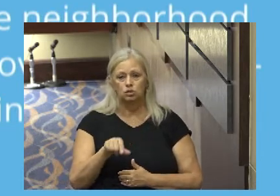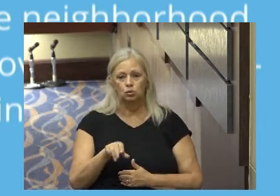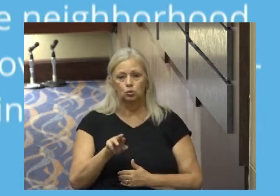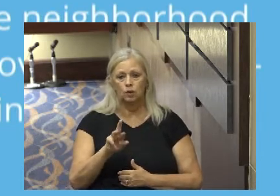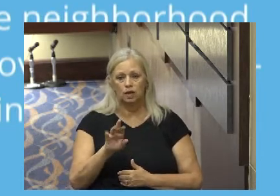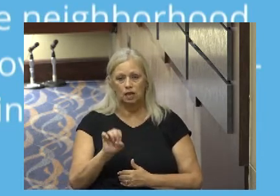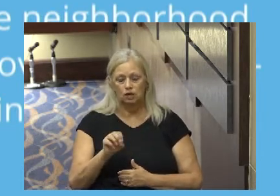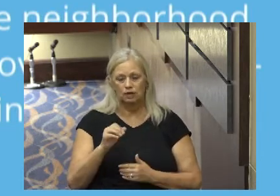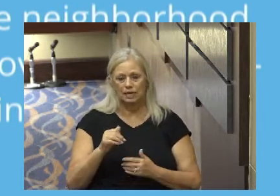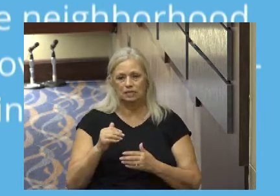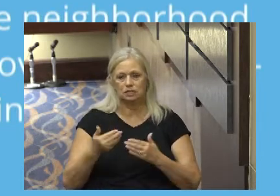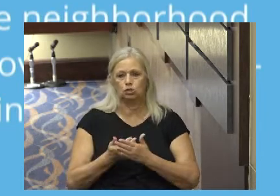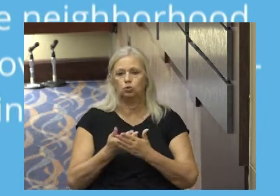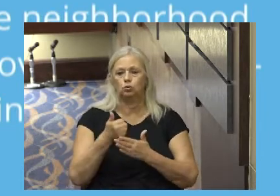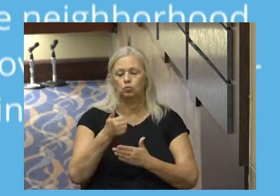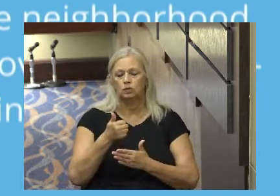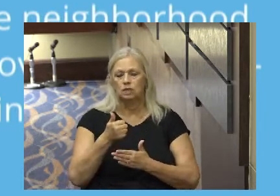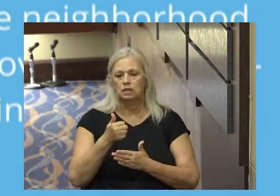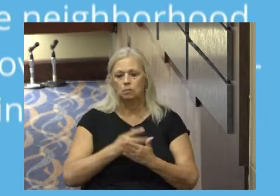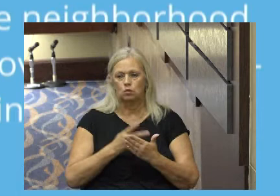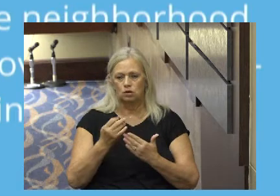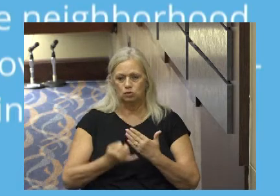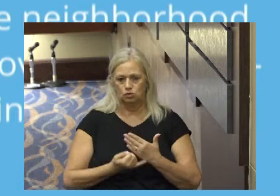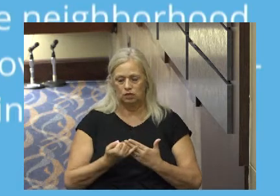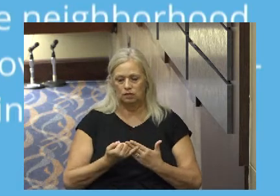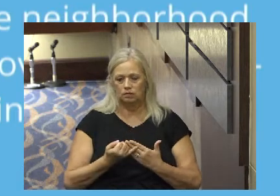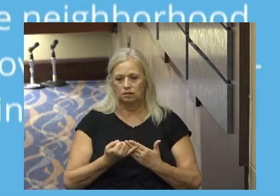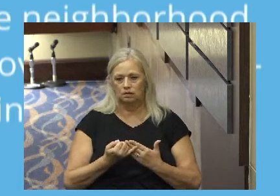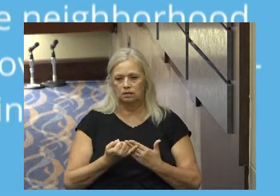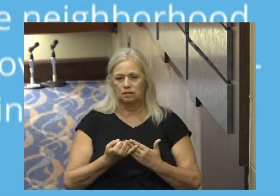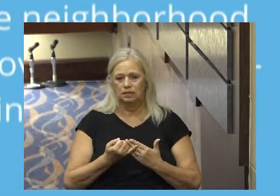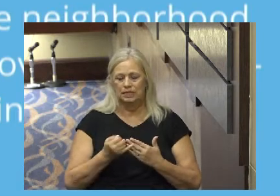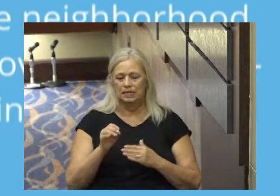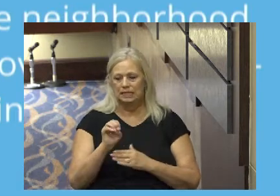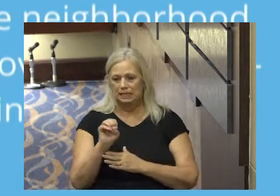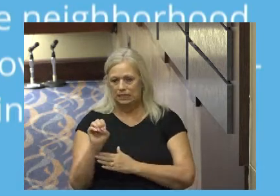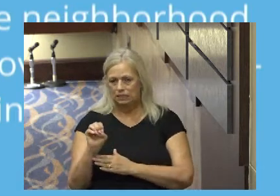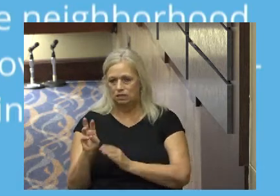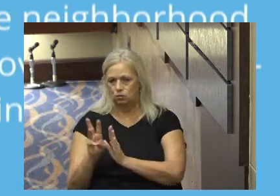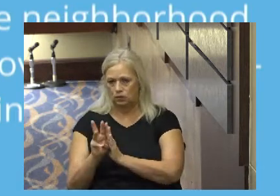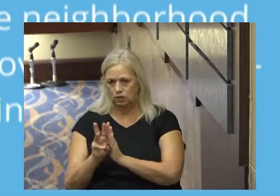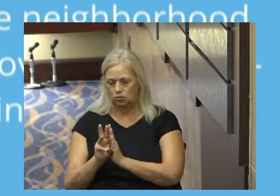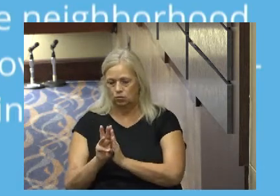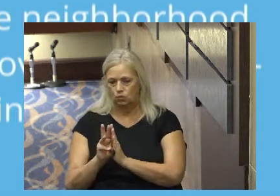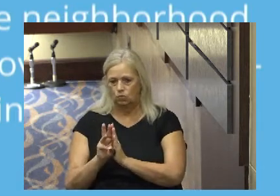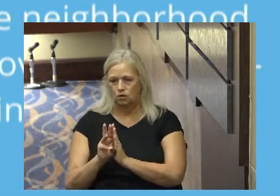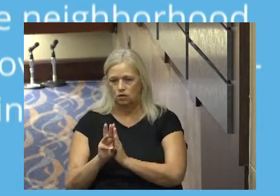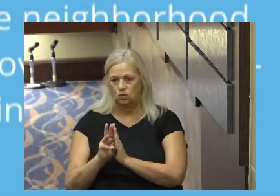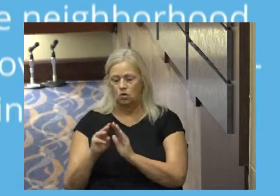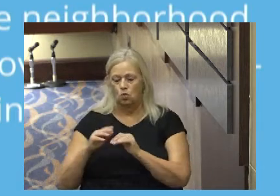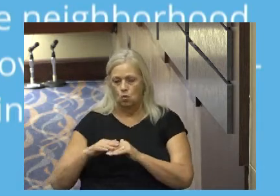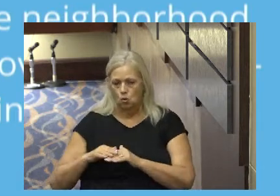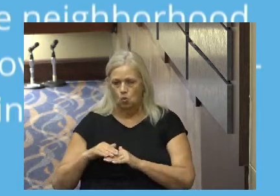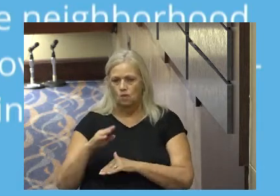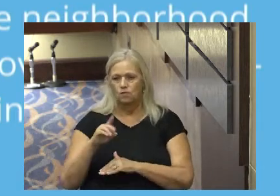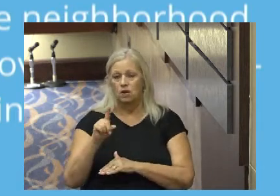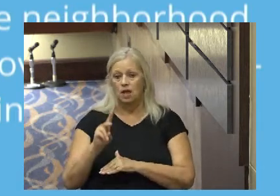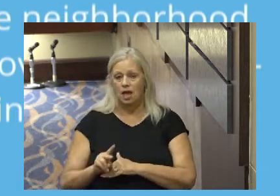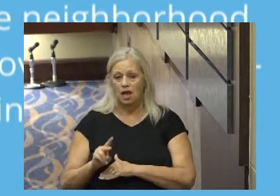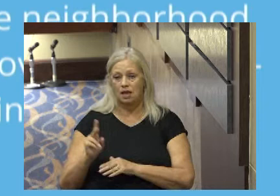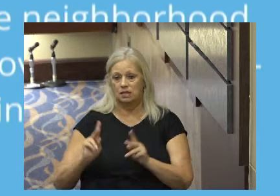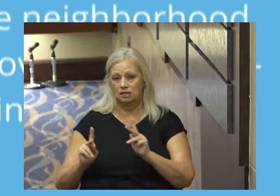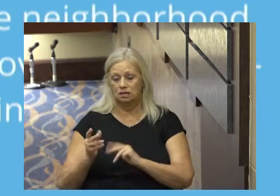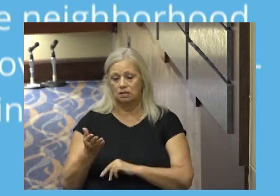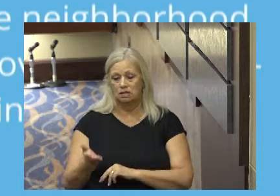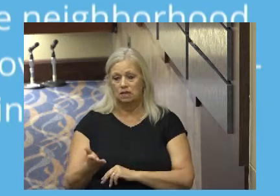latest projects over in East Waco, and over half of those residents, 7